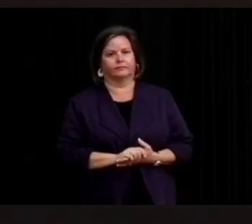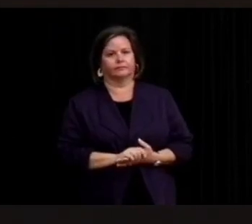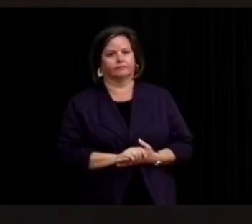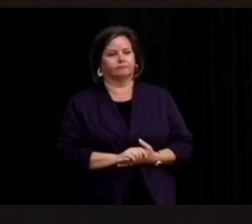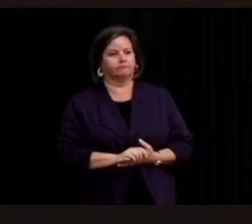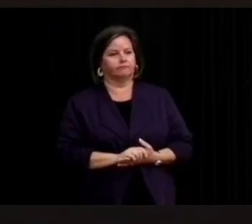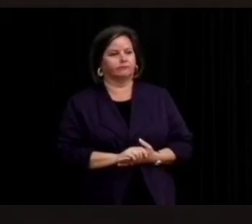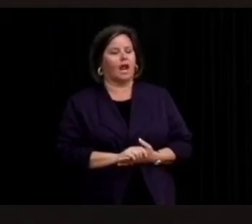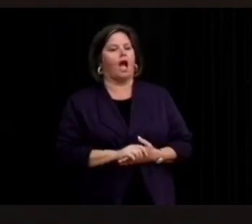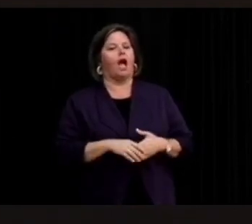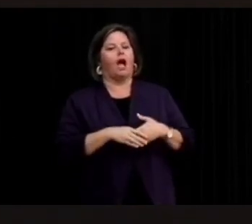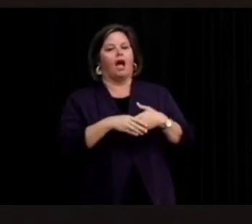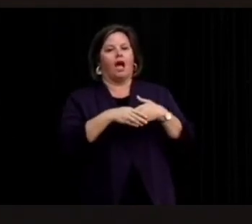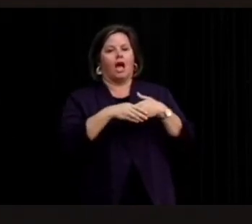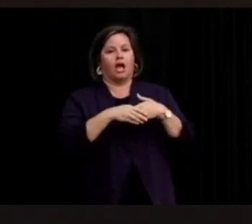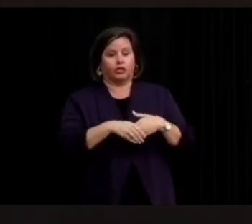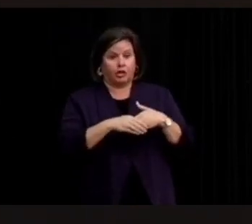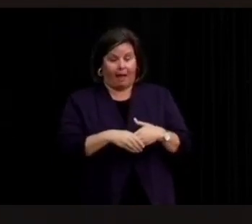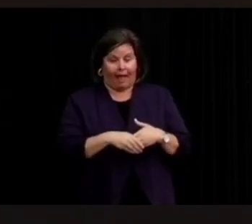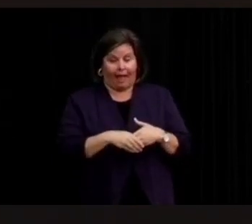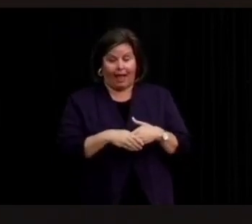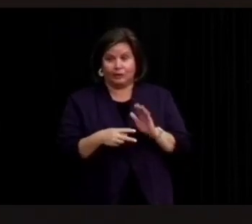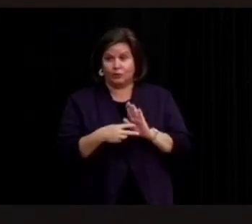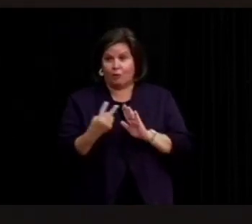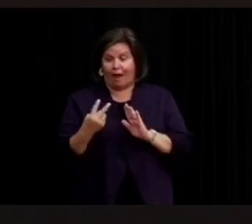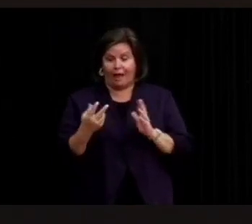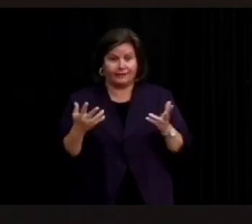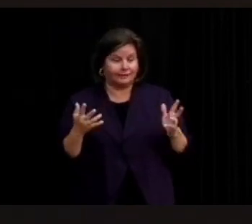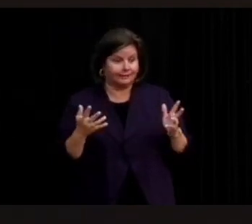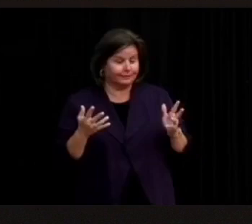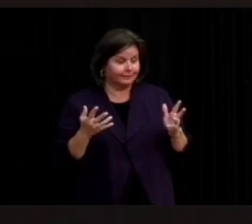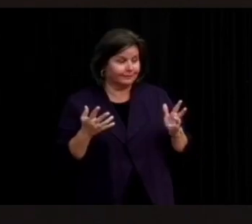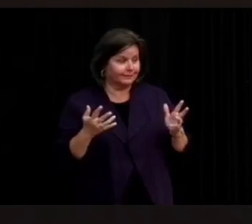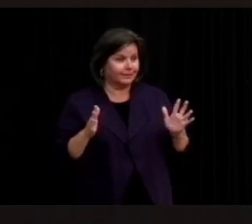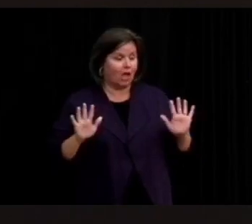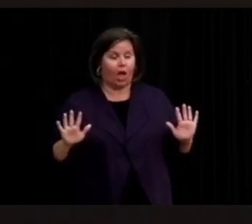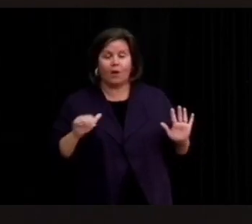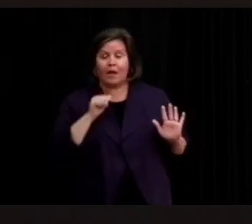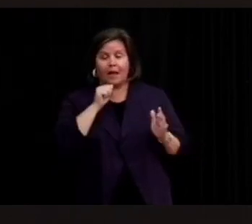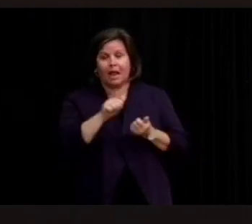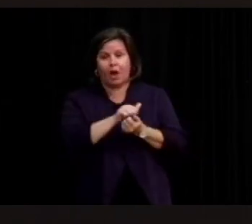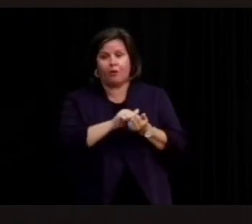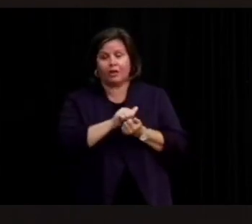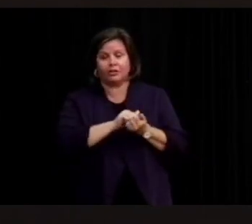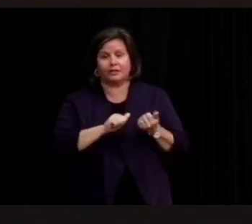All right, she shook my hands twice, so not washing them for a minute.